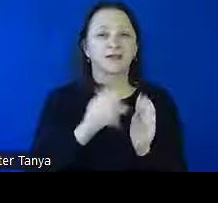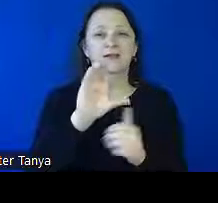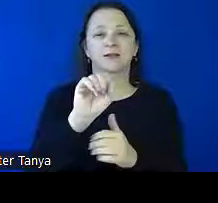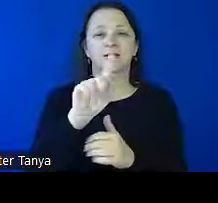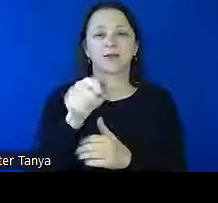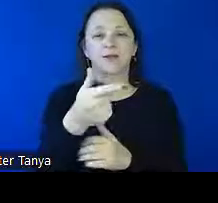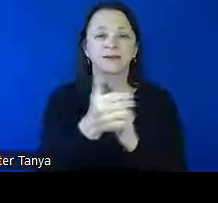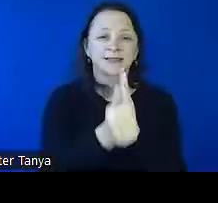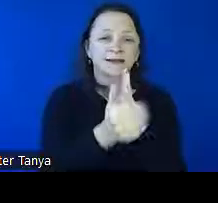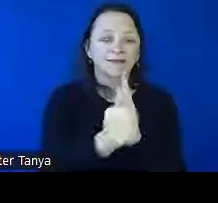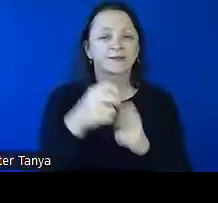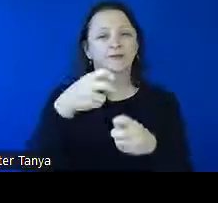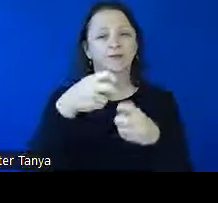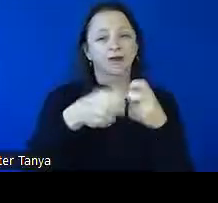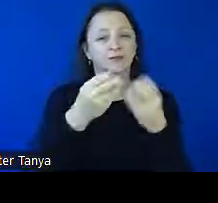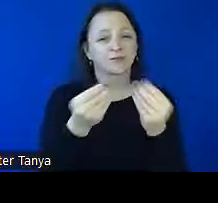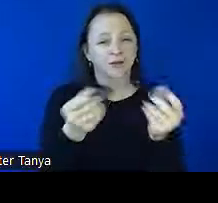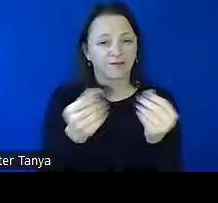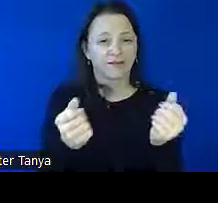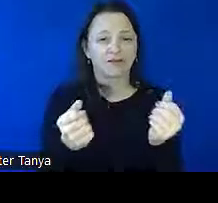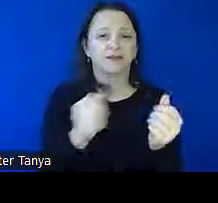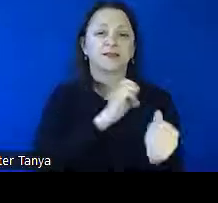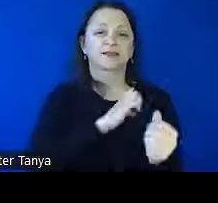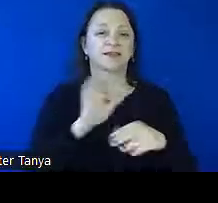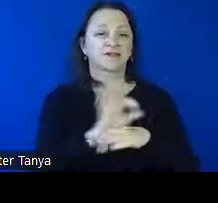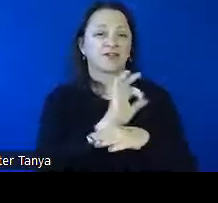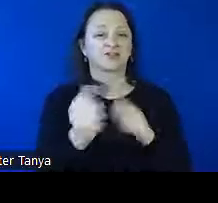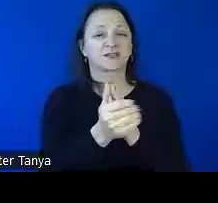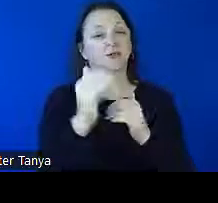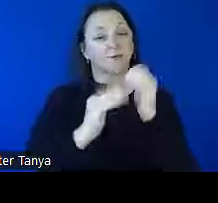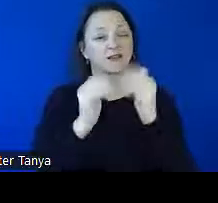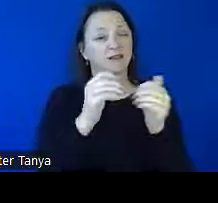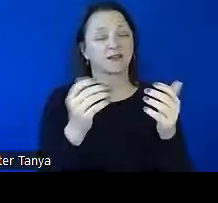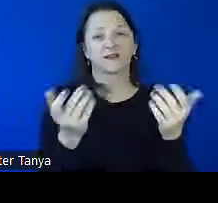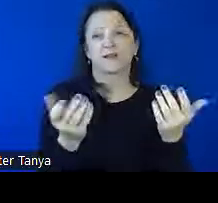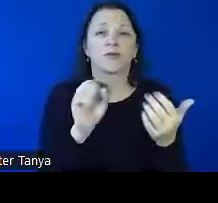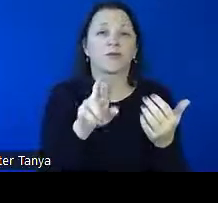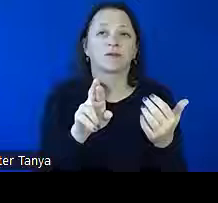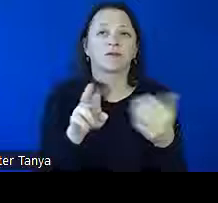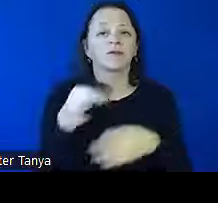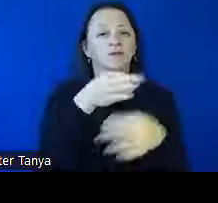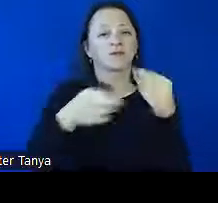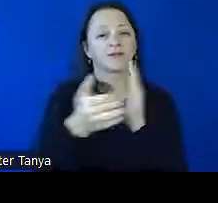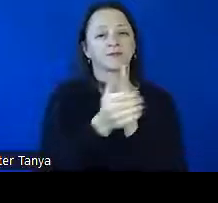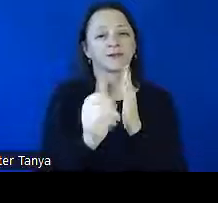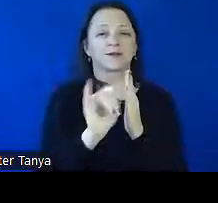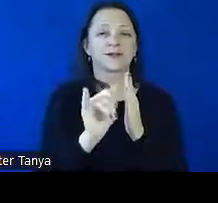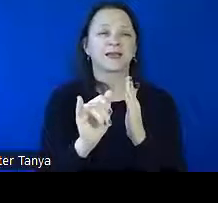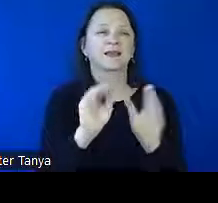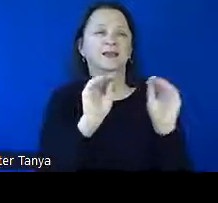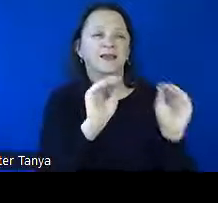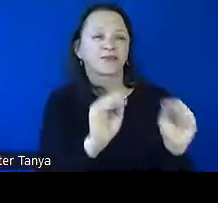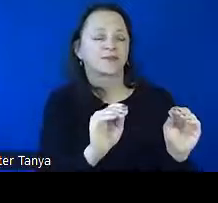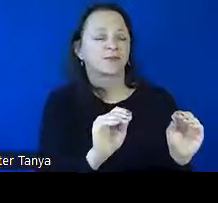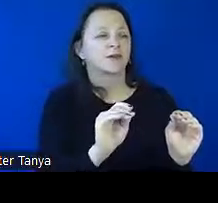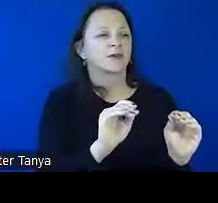and problem solving, maybe executive function skill building across the board, or replacement skills such as teaching what to say, when,